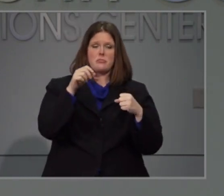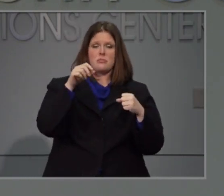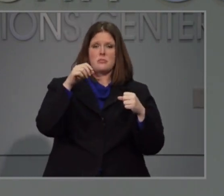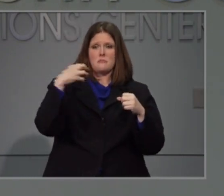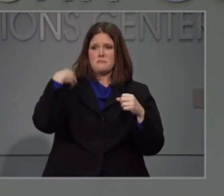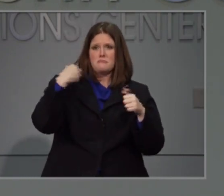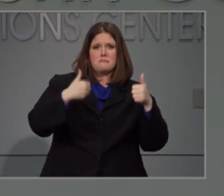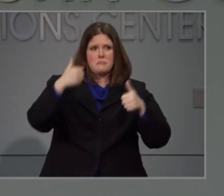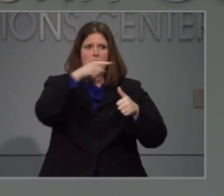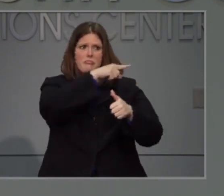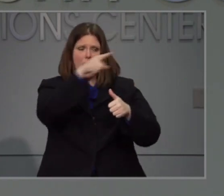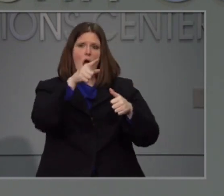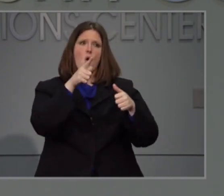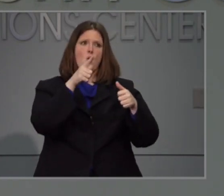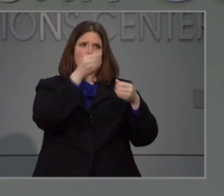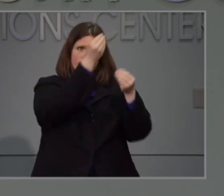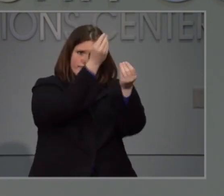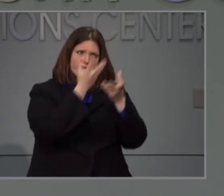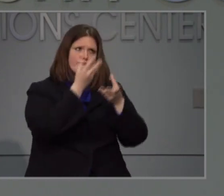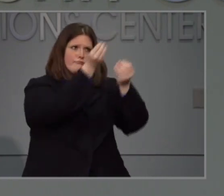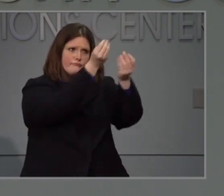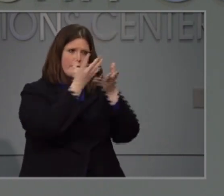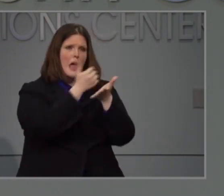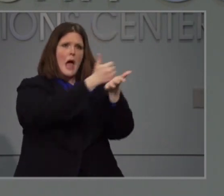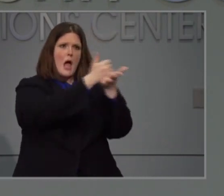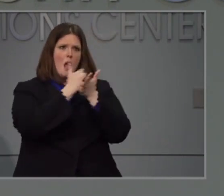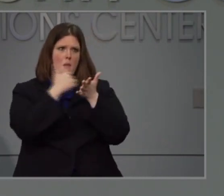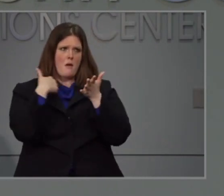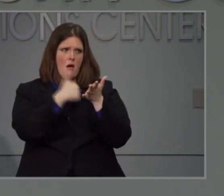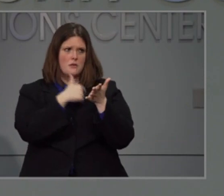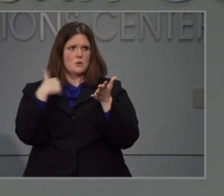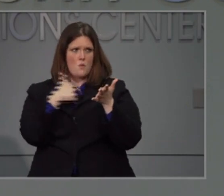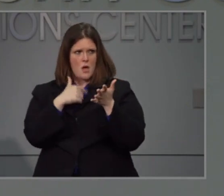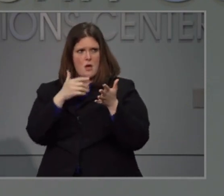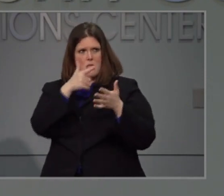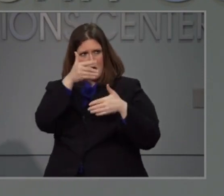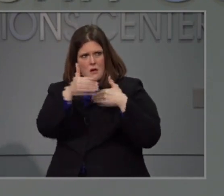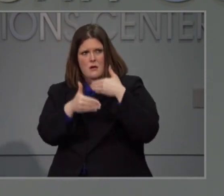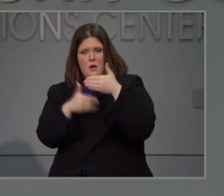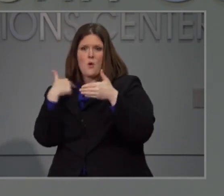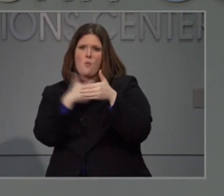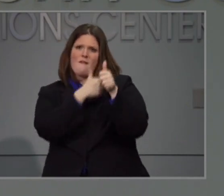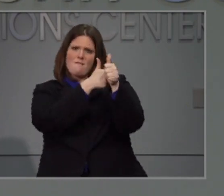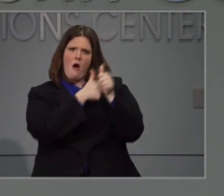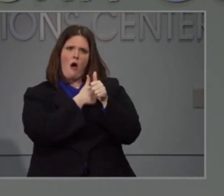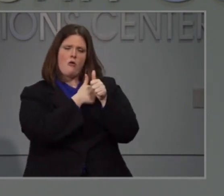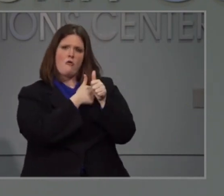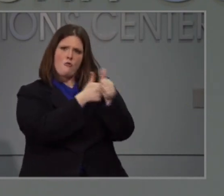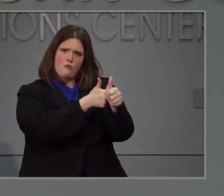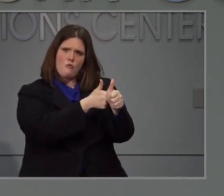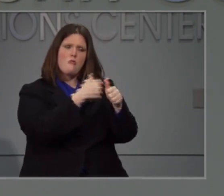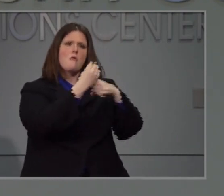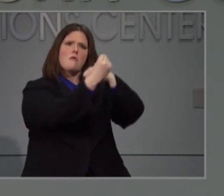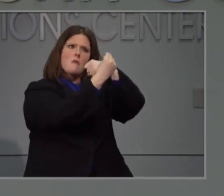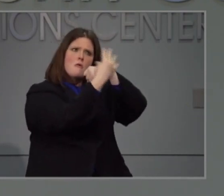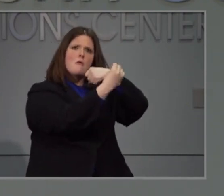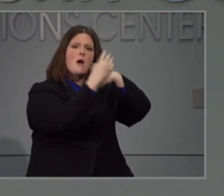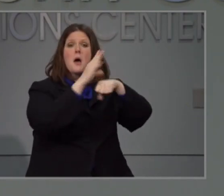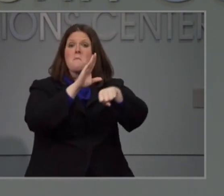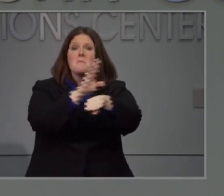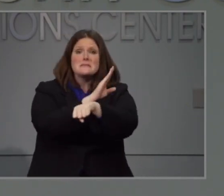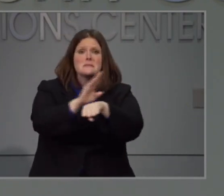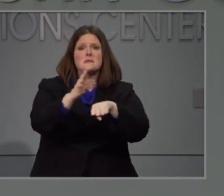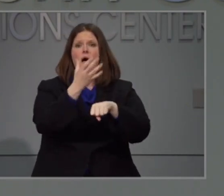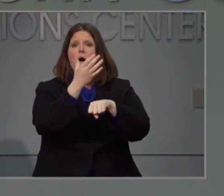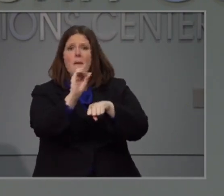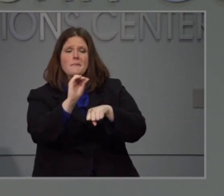driving when we make decisions about moving into phases. We're getting input from employers and businesses